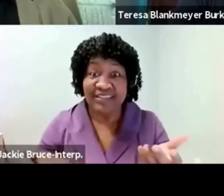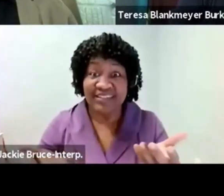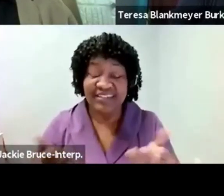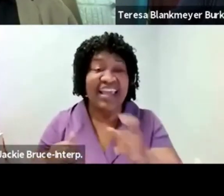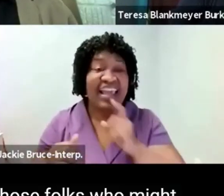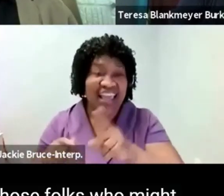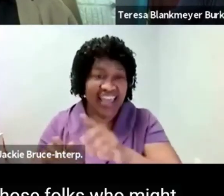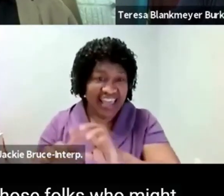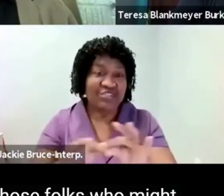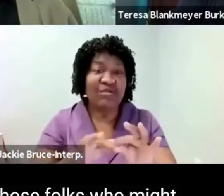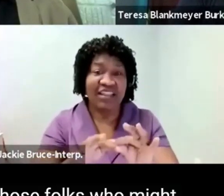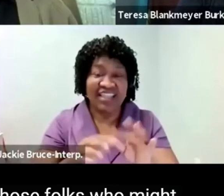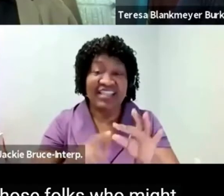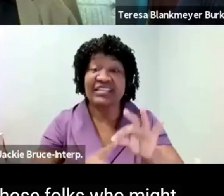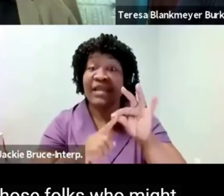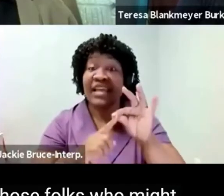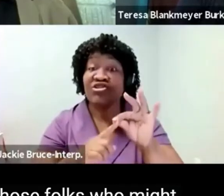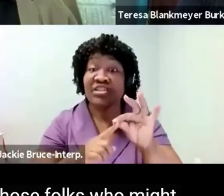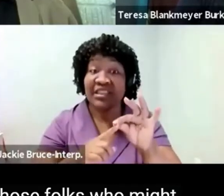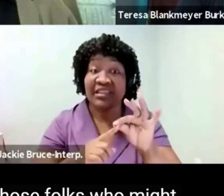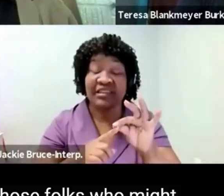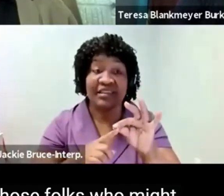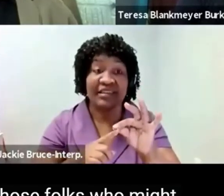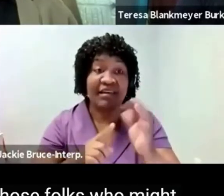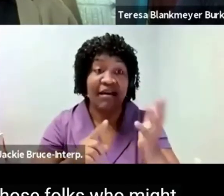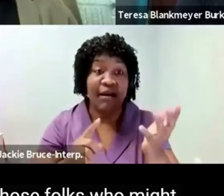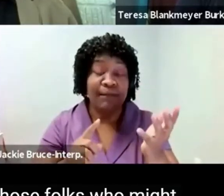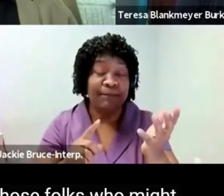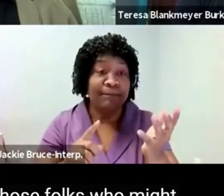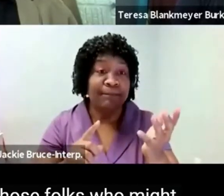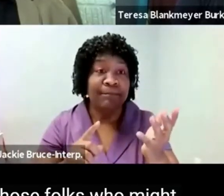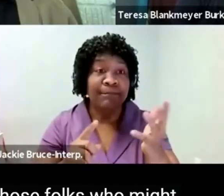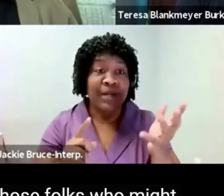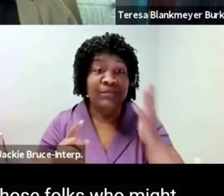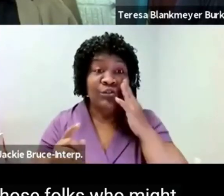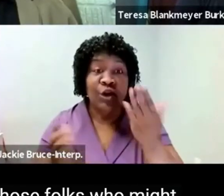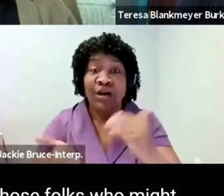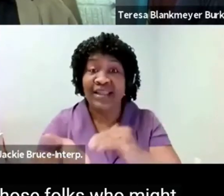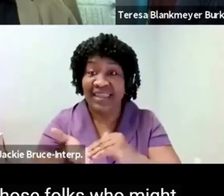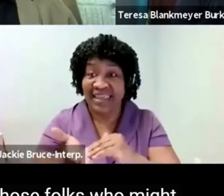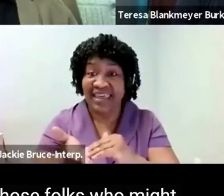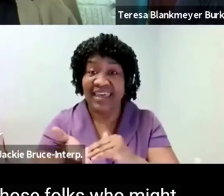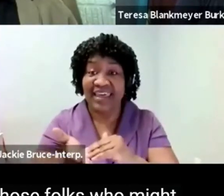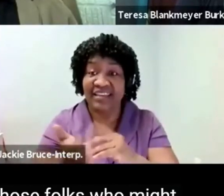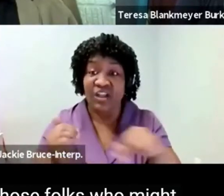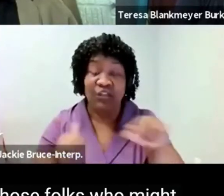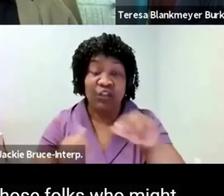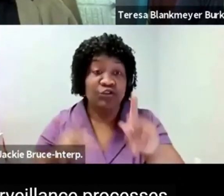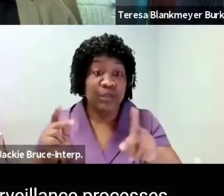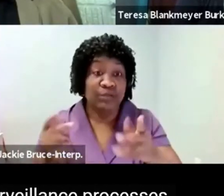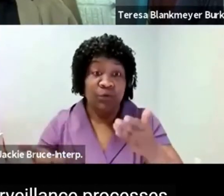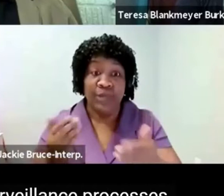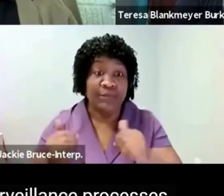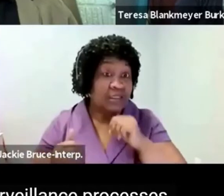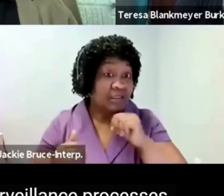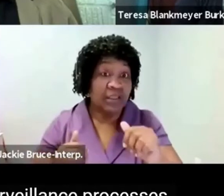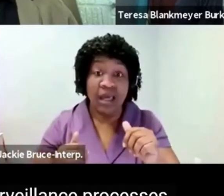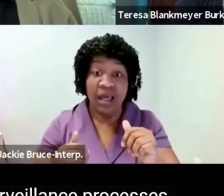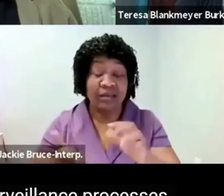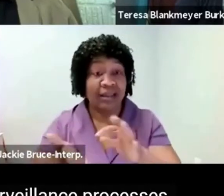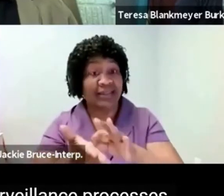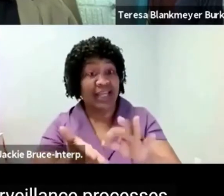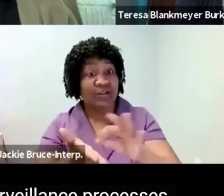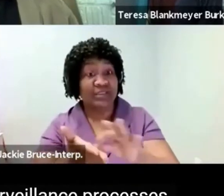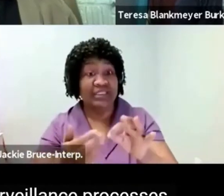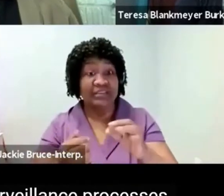as well as especially with, again, those folks who might not be accounted